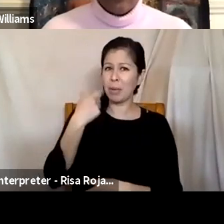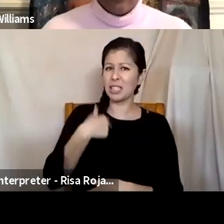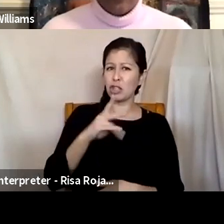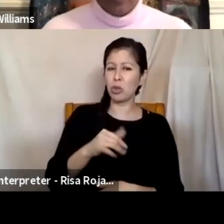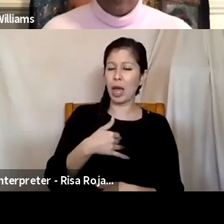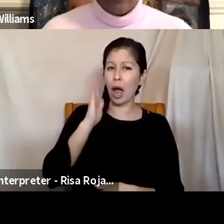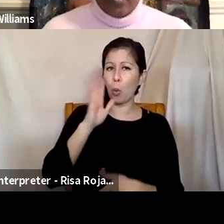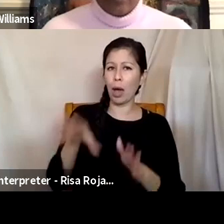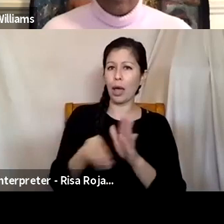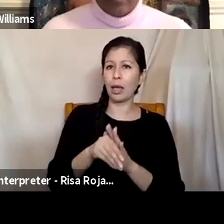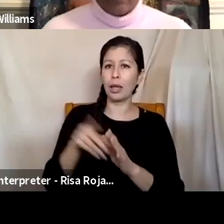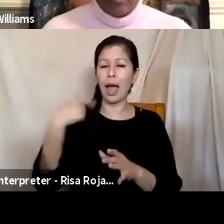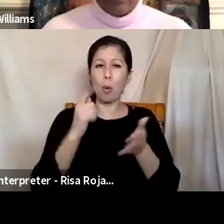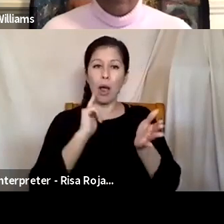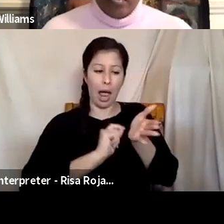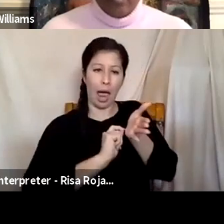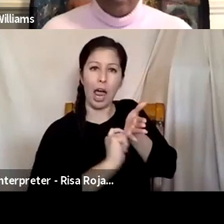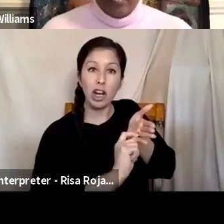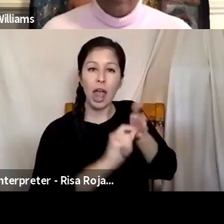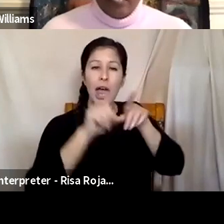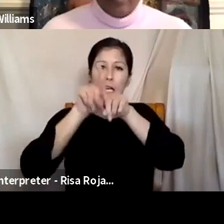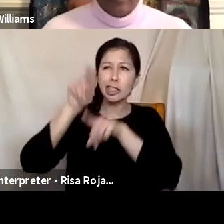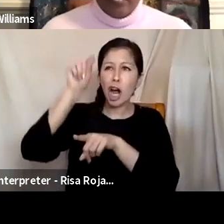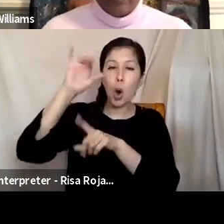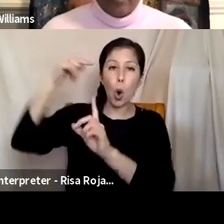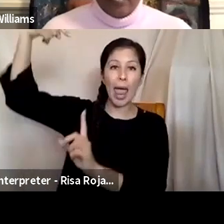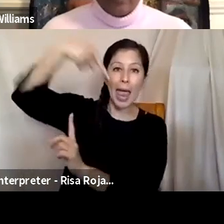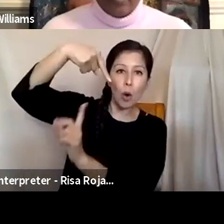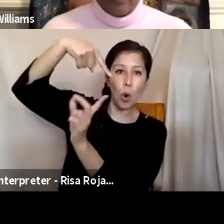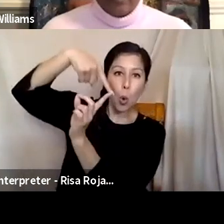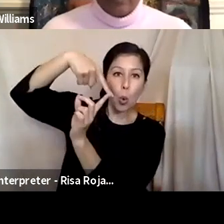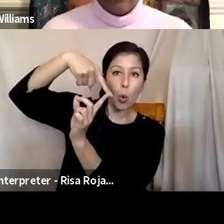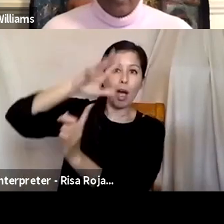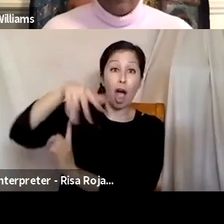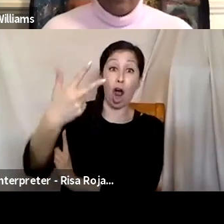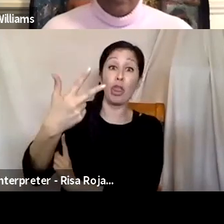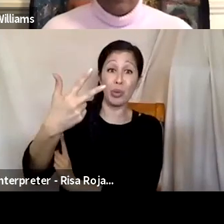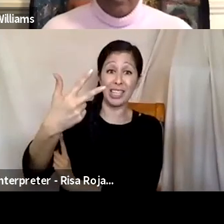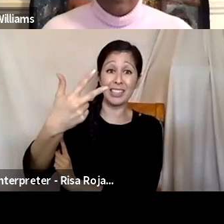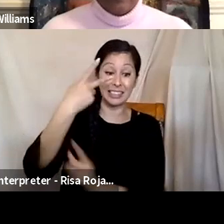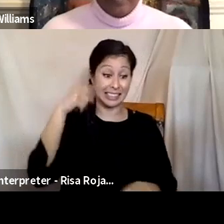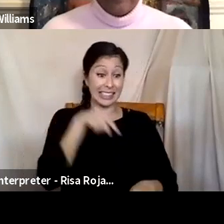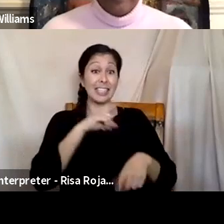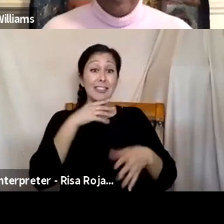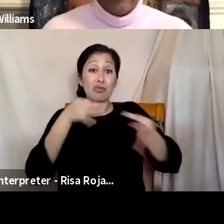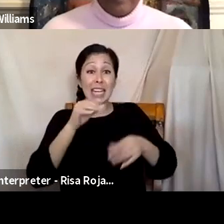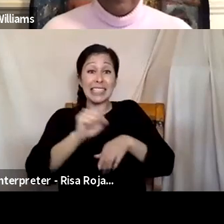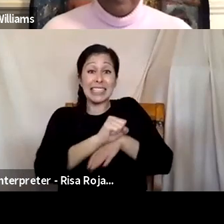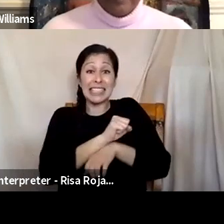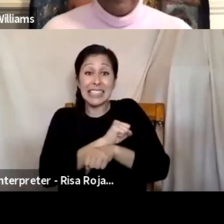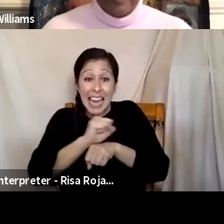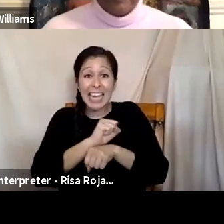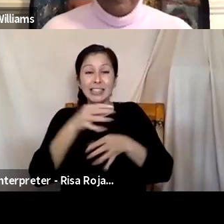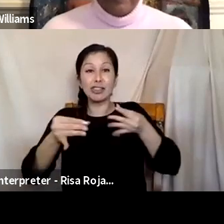I Underline, star, arrow, yeah, all of three of them sometimes. map